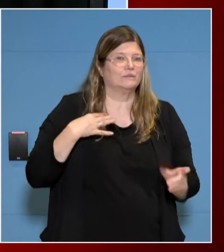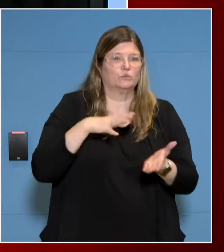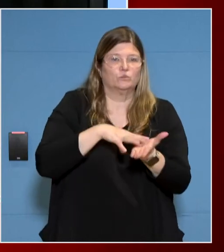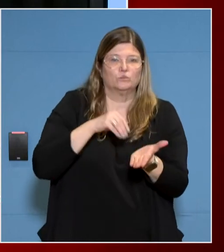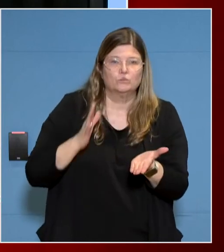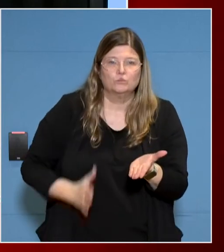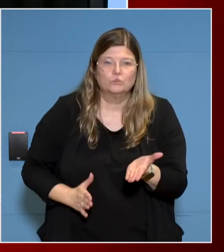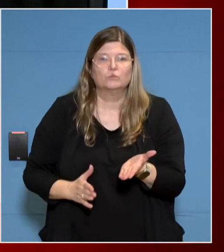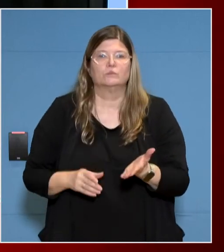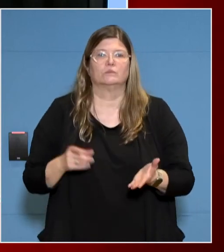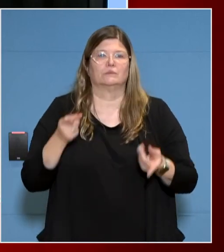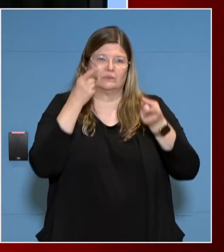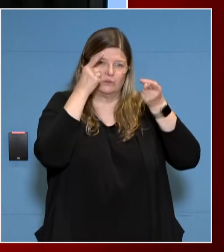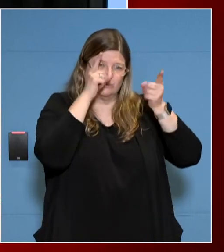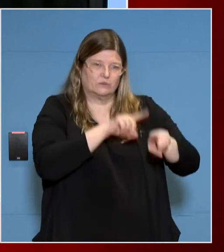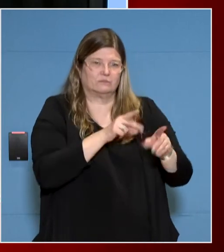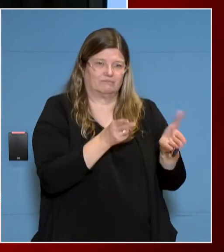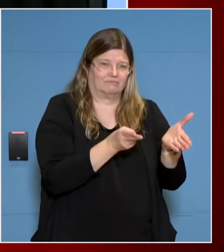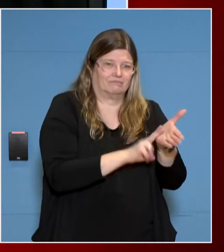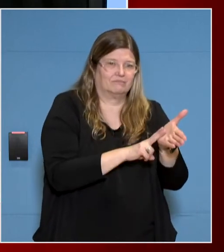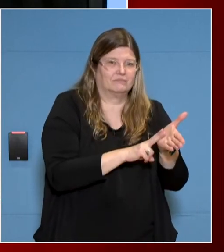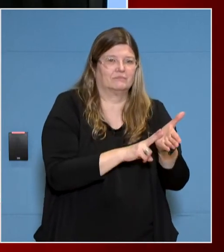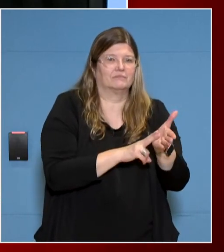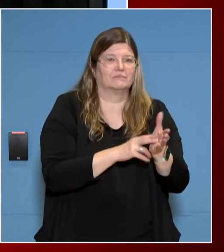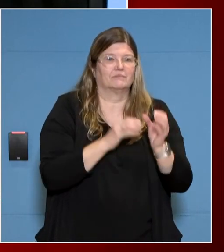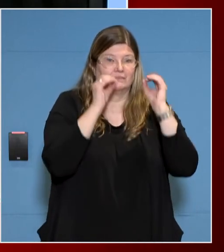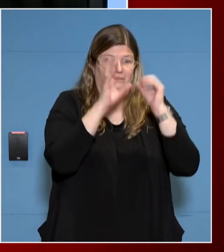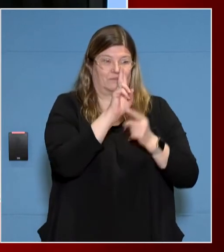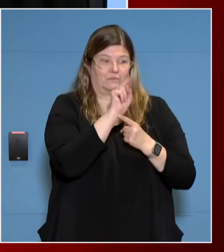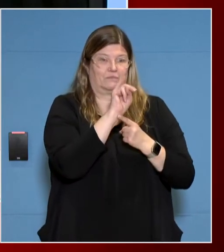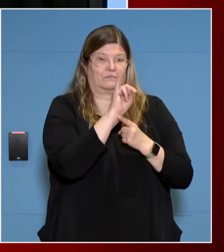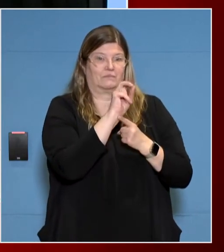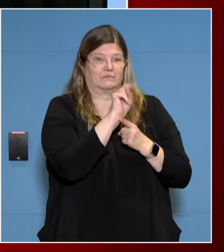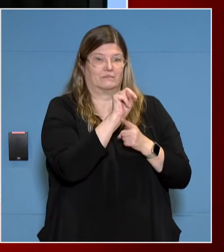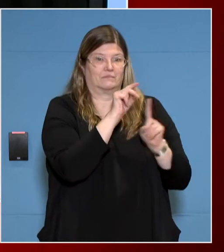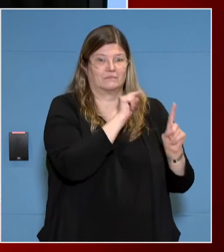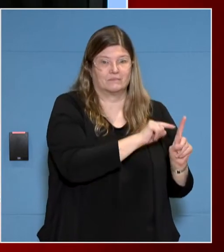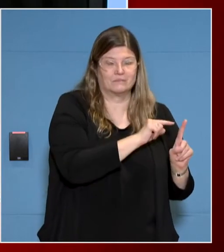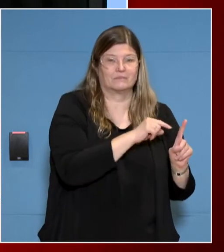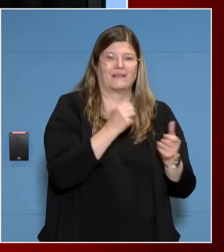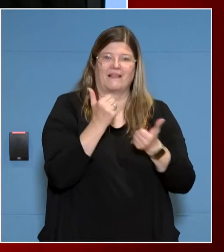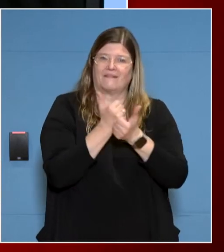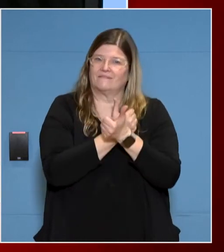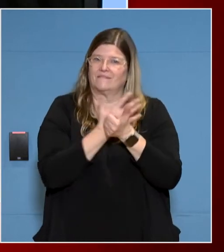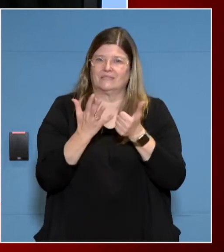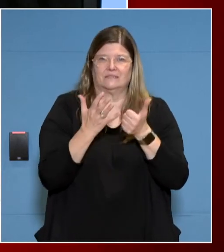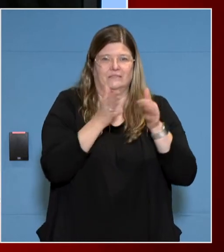with our teachers union. So we have done everything possible to get ready. More than that,